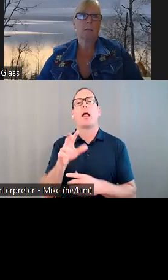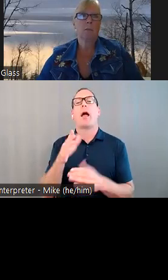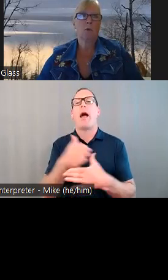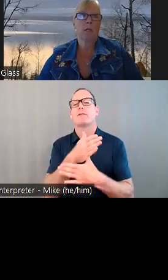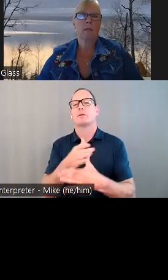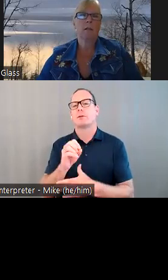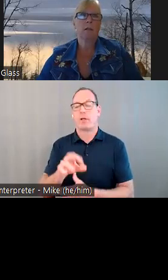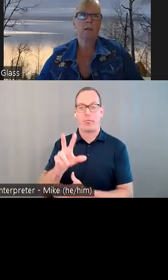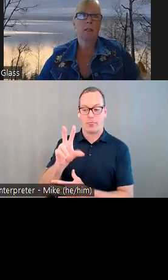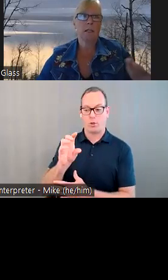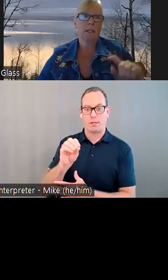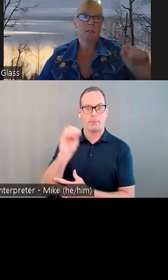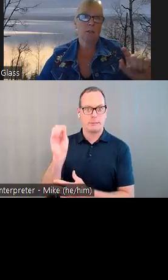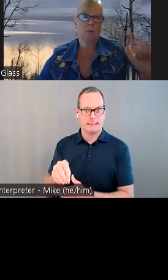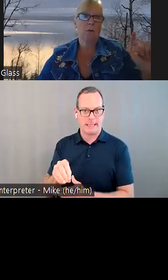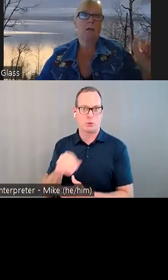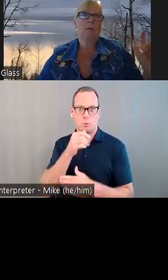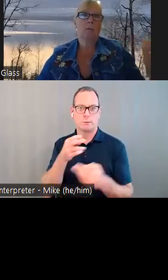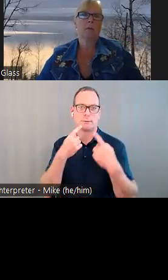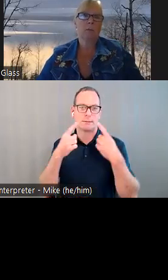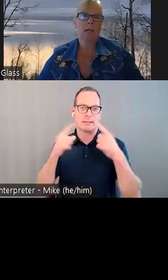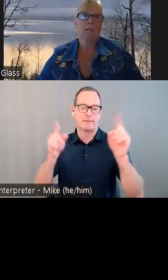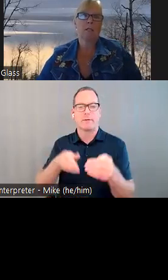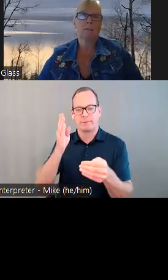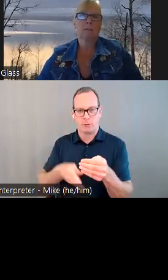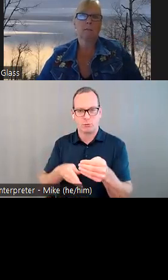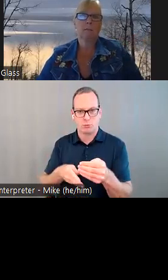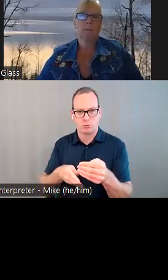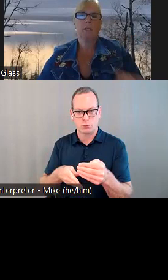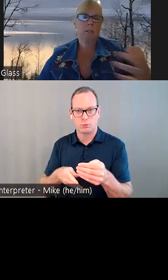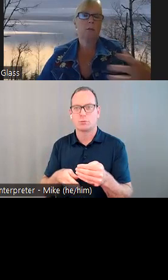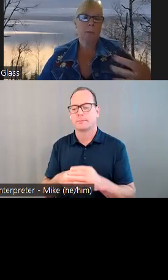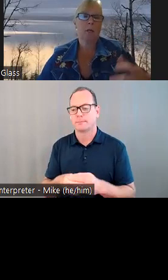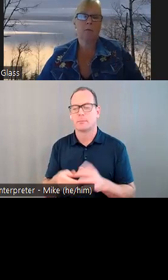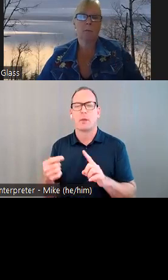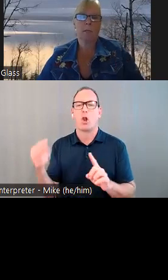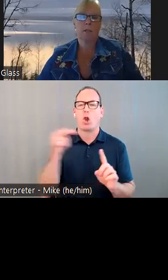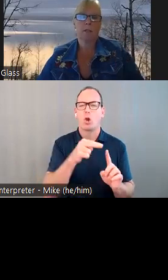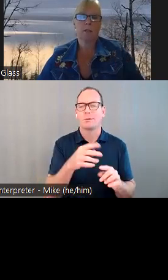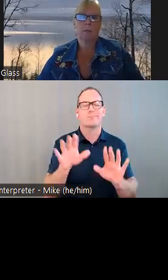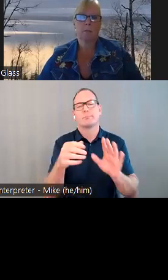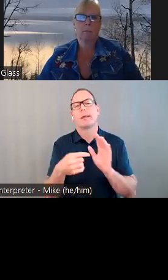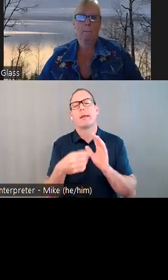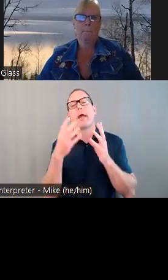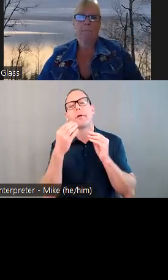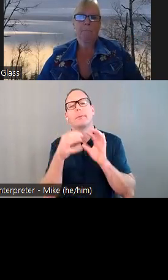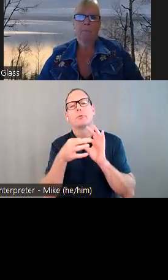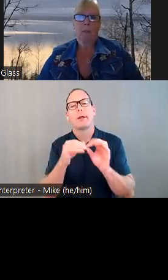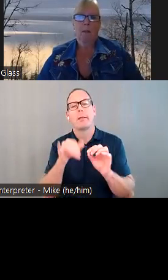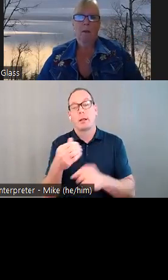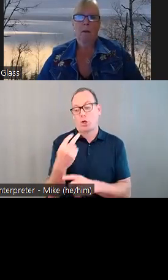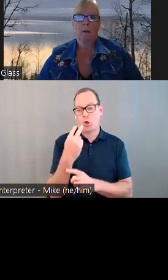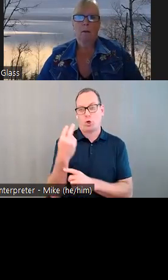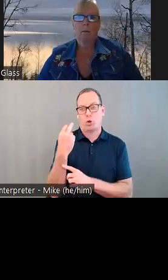a little bit more in the DSQ report from last year, the DSQ webinar from last year, I should say.